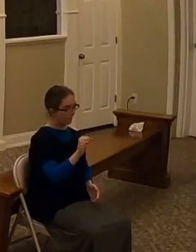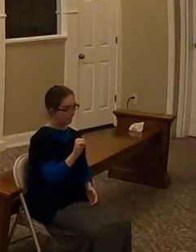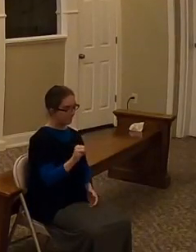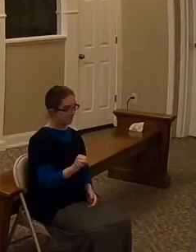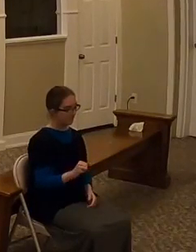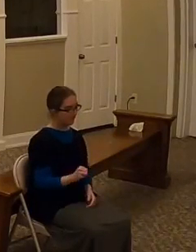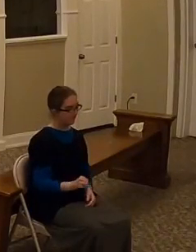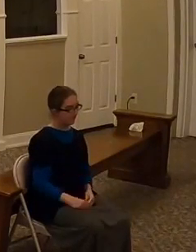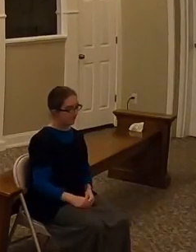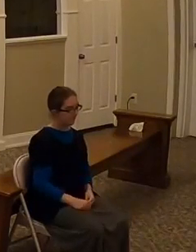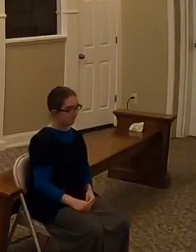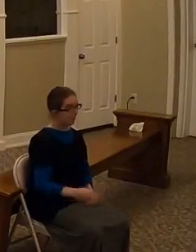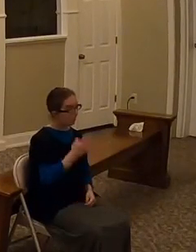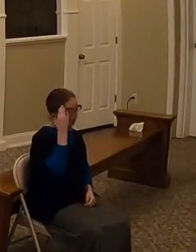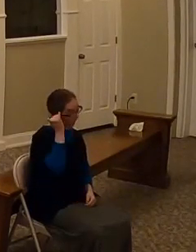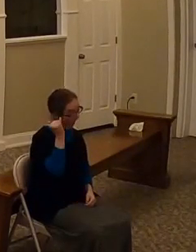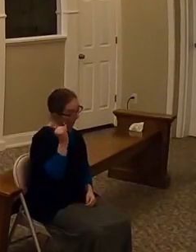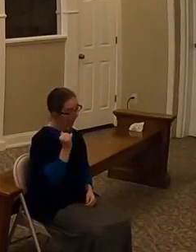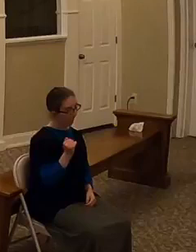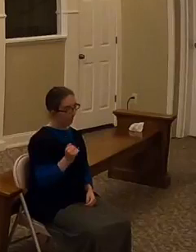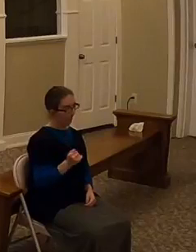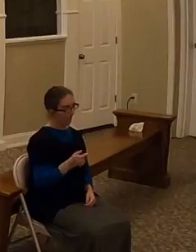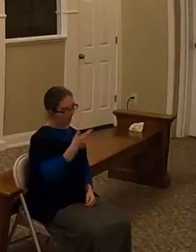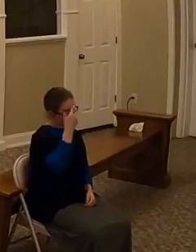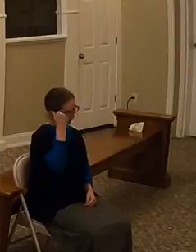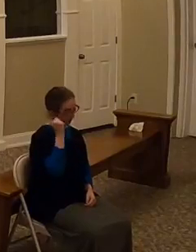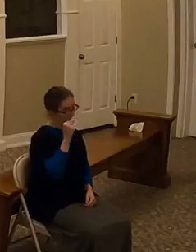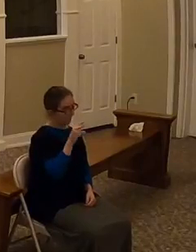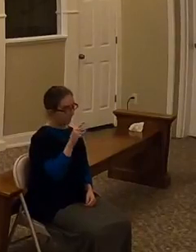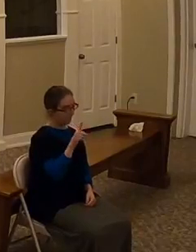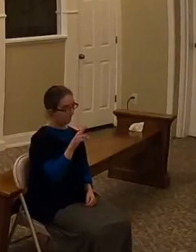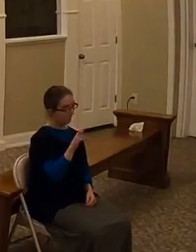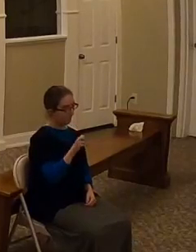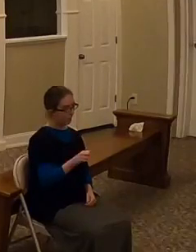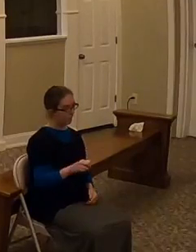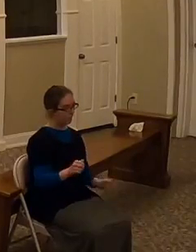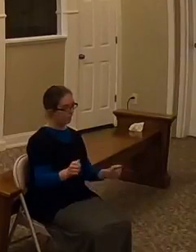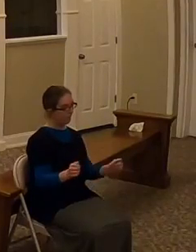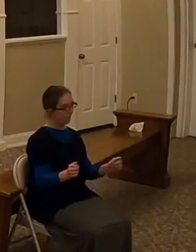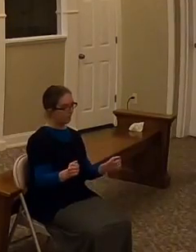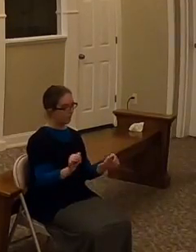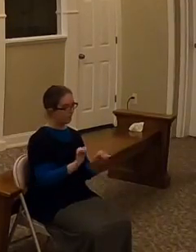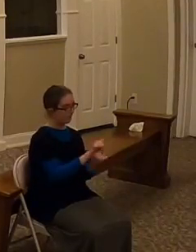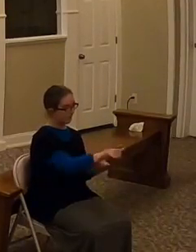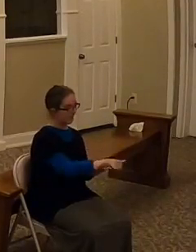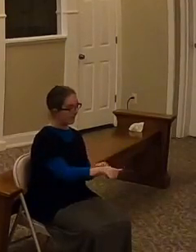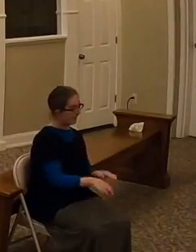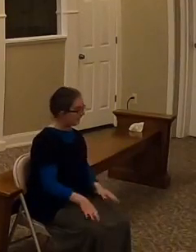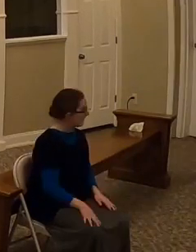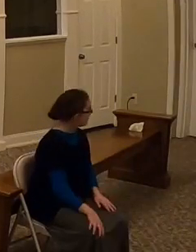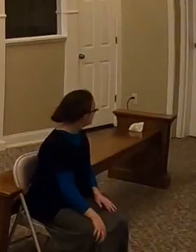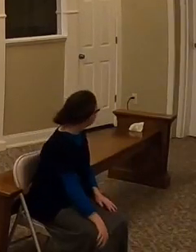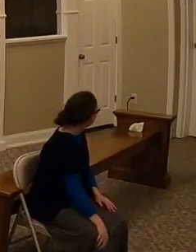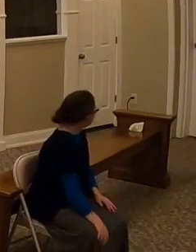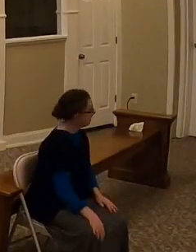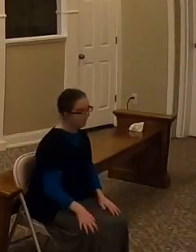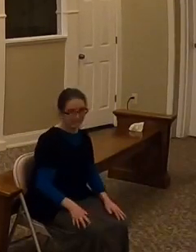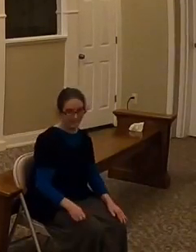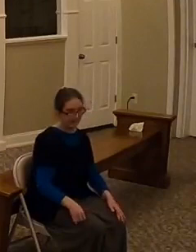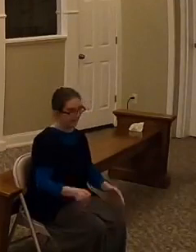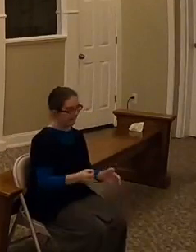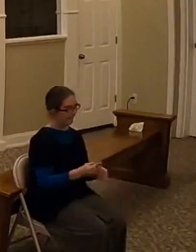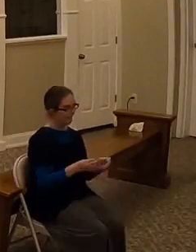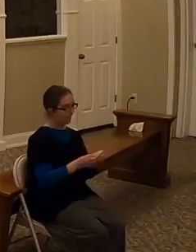That's right. You know why? Because glue sticks. Yeah. Hello. Amen.